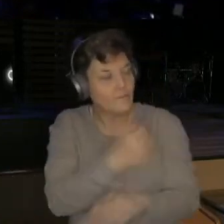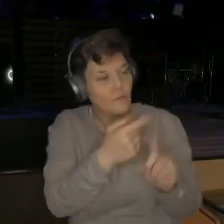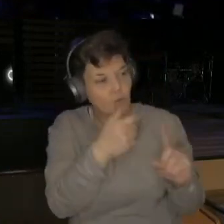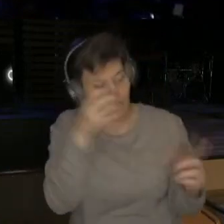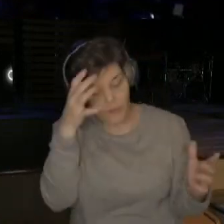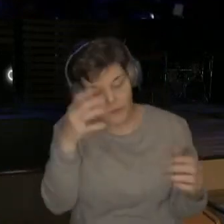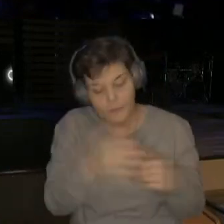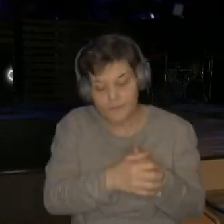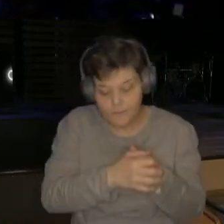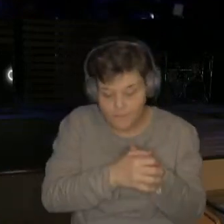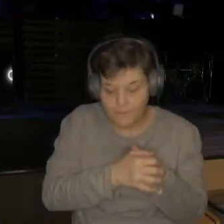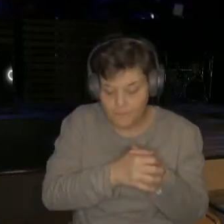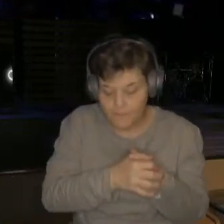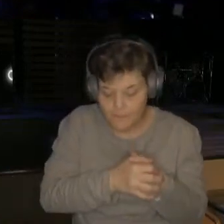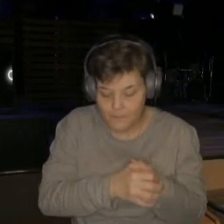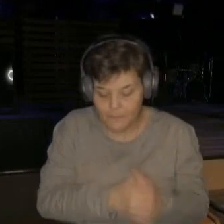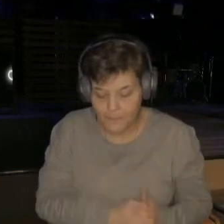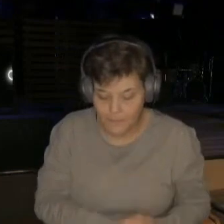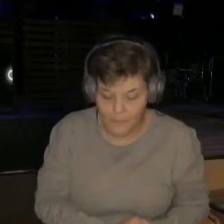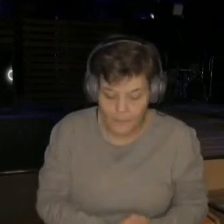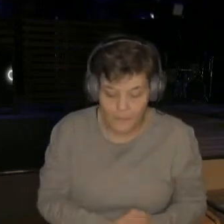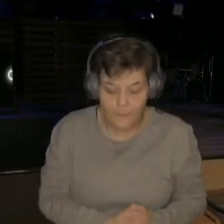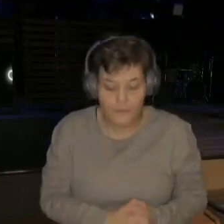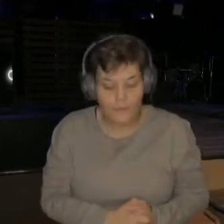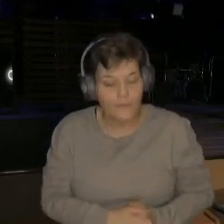business in his father's name.